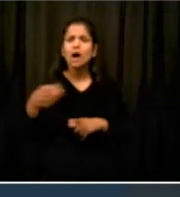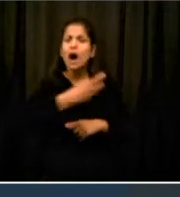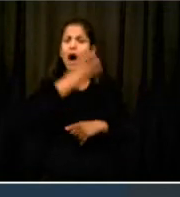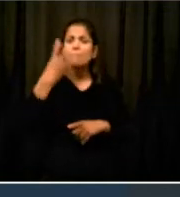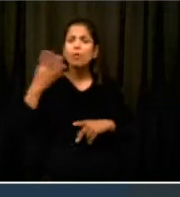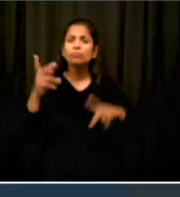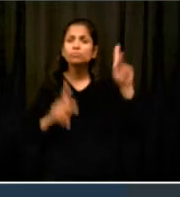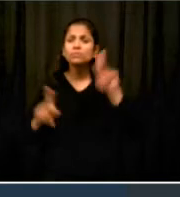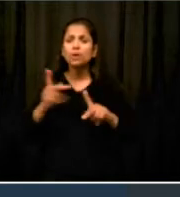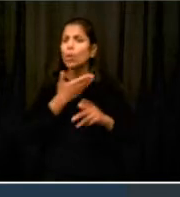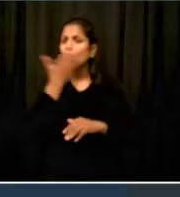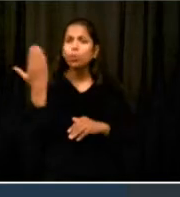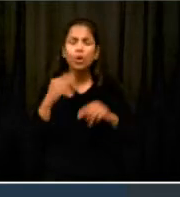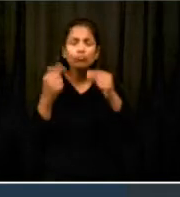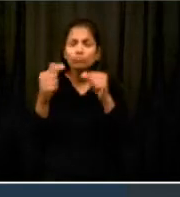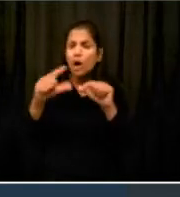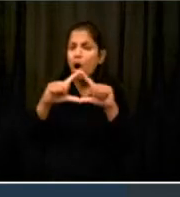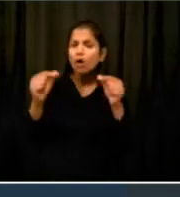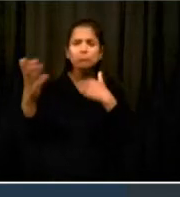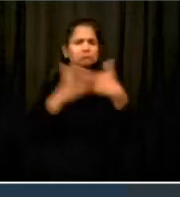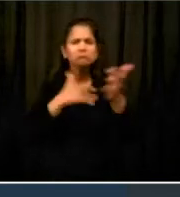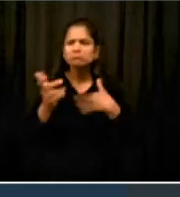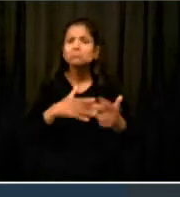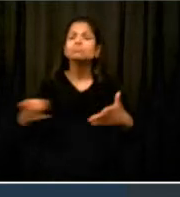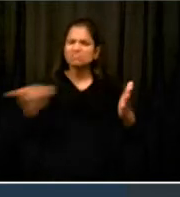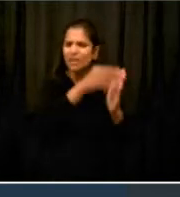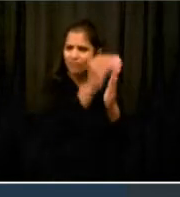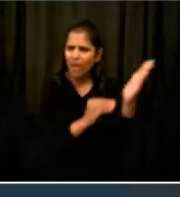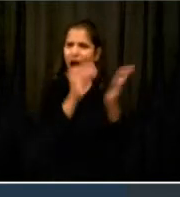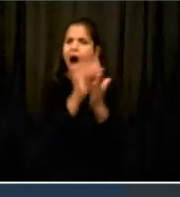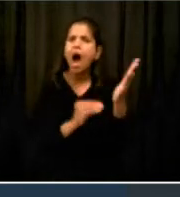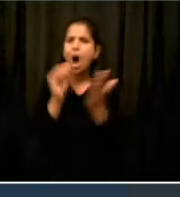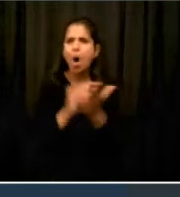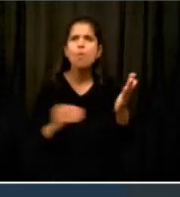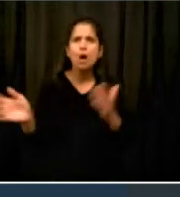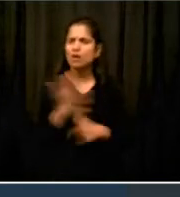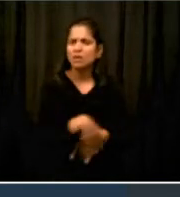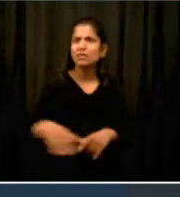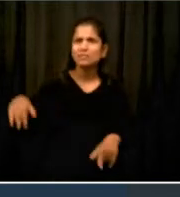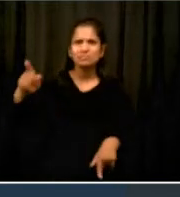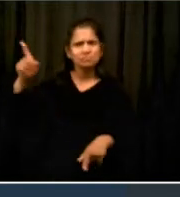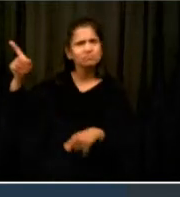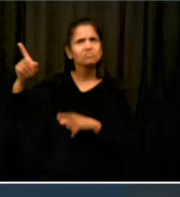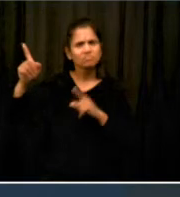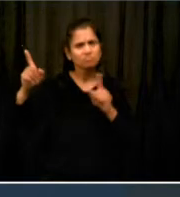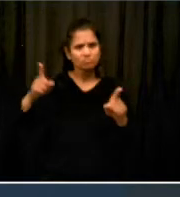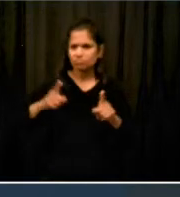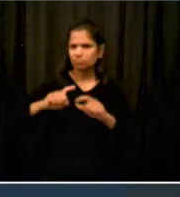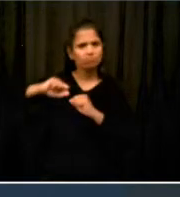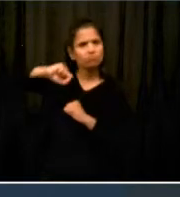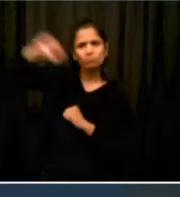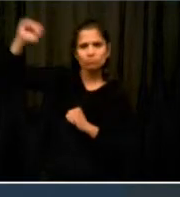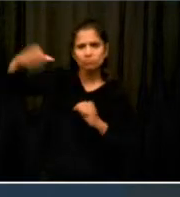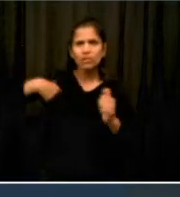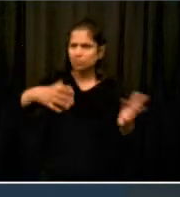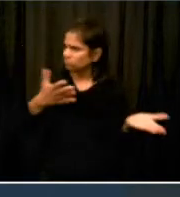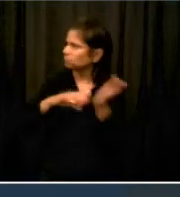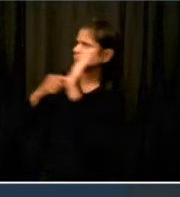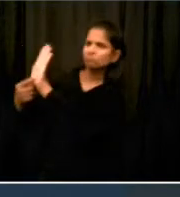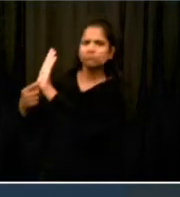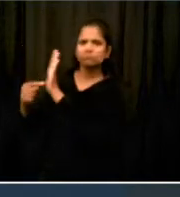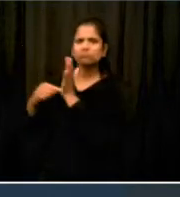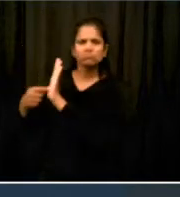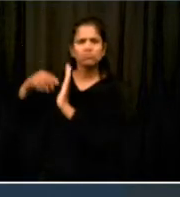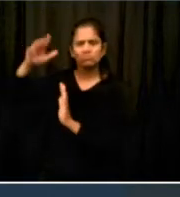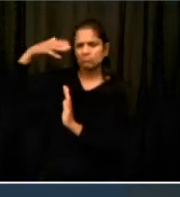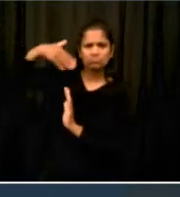Census Bureau's request for additional time to conduct the census. So we're again seeing this interference, and that's why we really need all New Yorkers